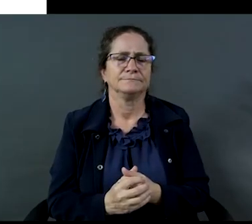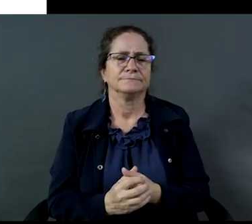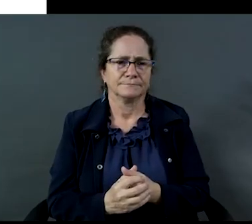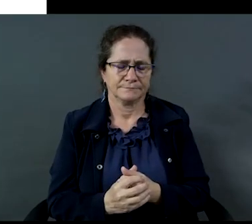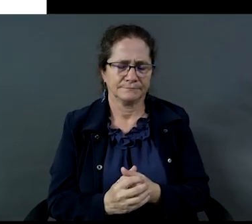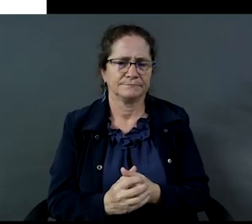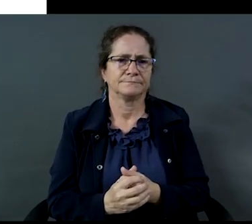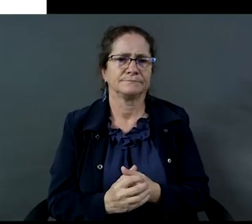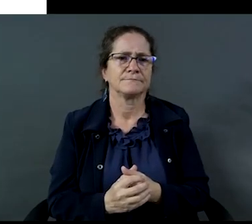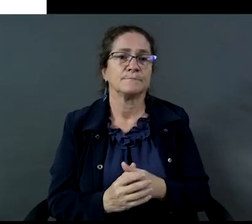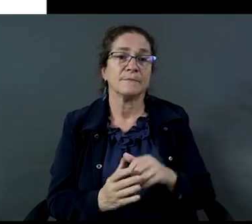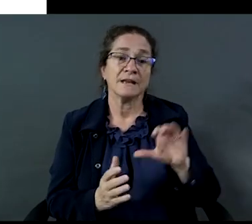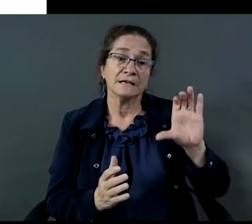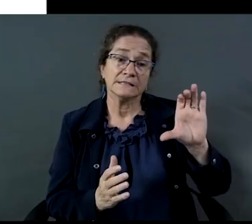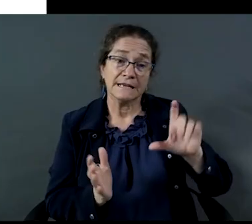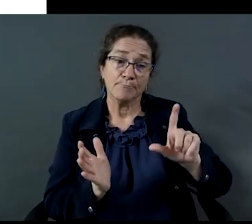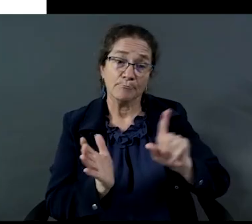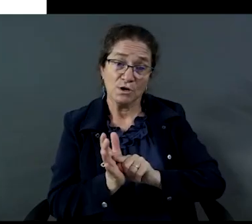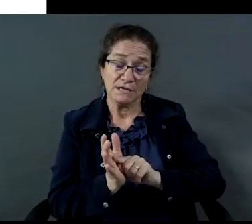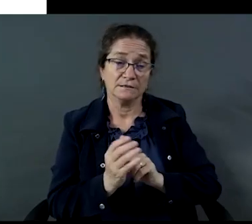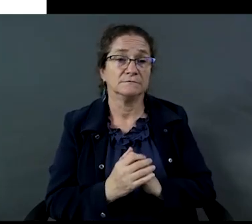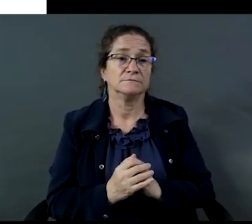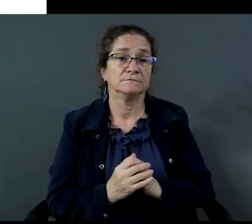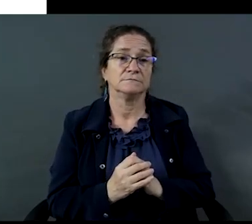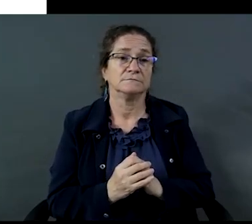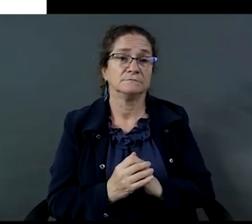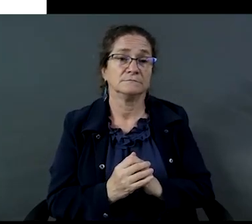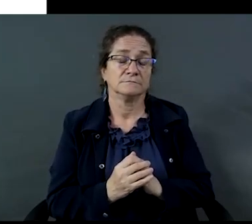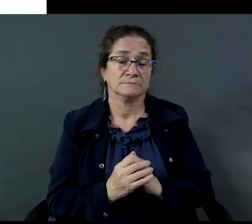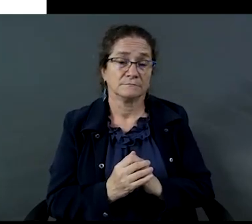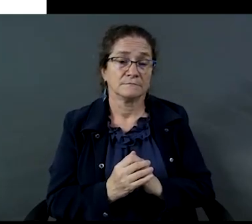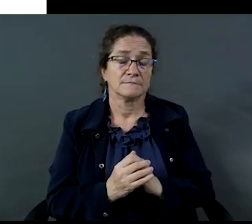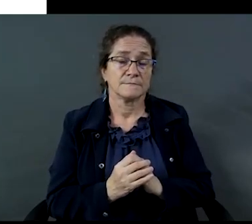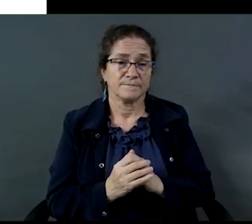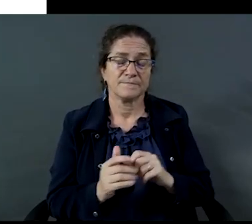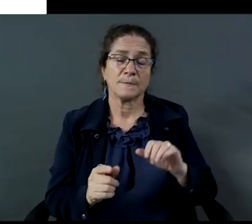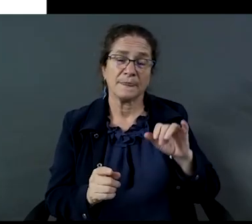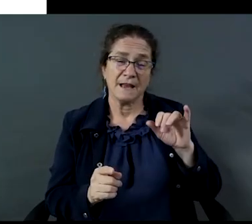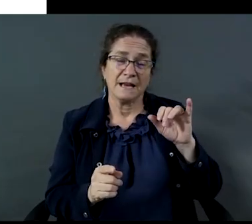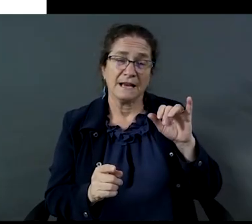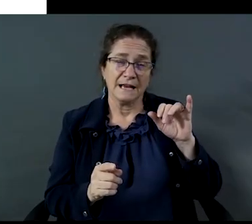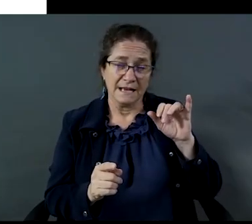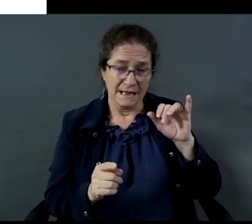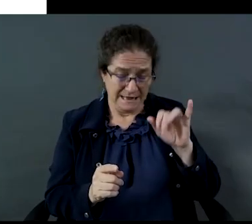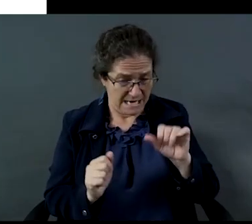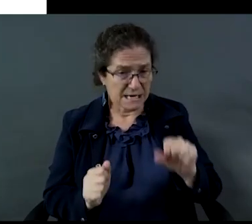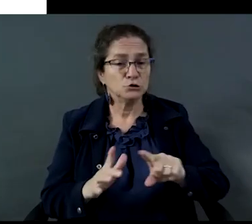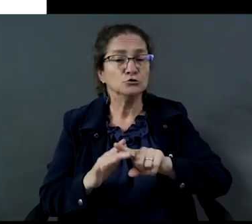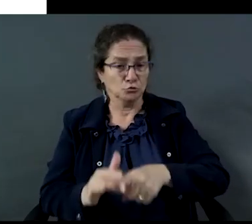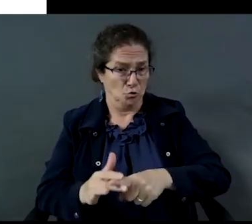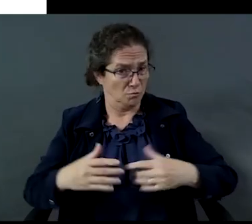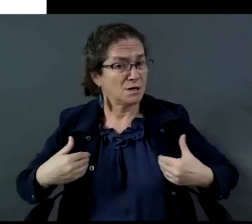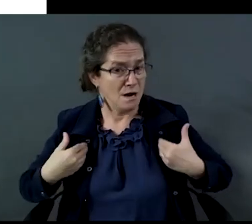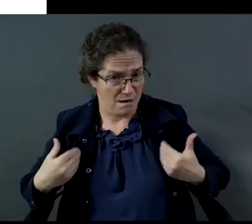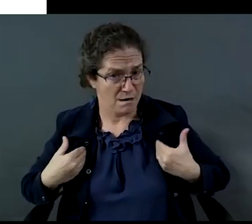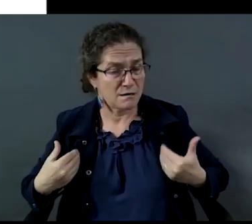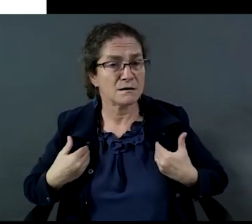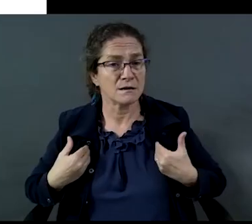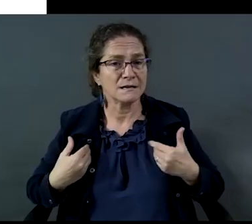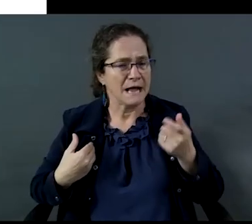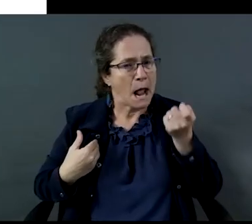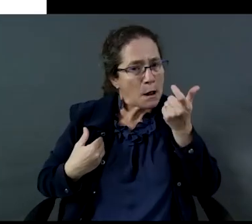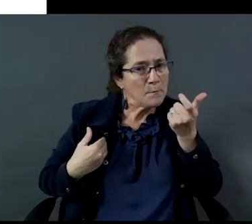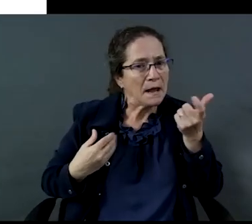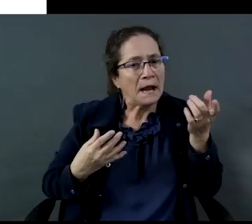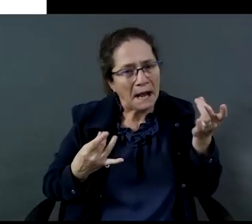Captioning considerations. C-print. This can be used at a young age. It's more tricky at this age, but you do